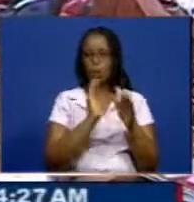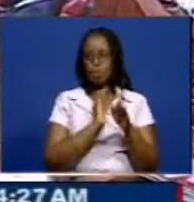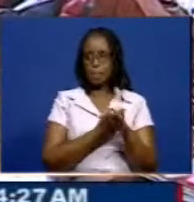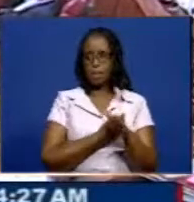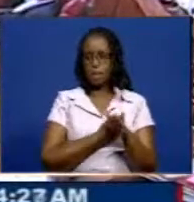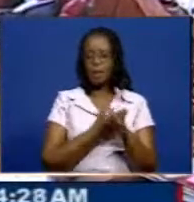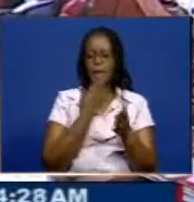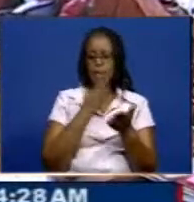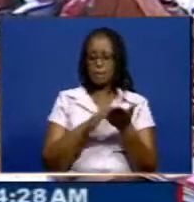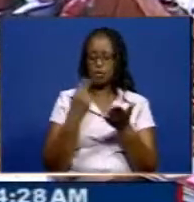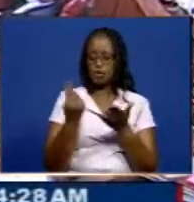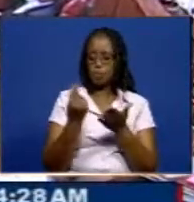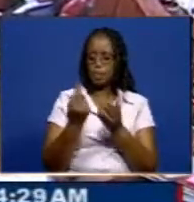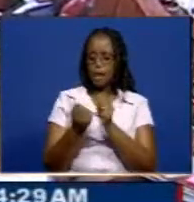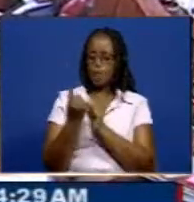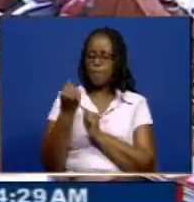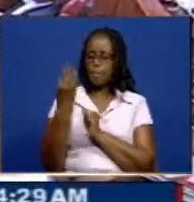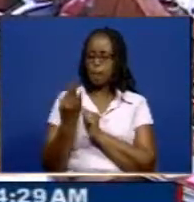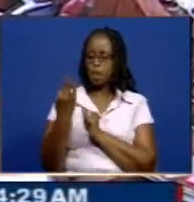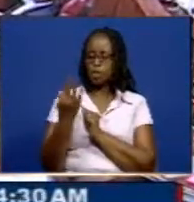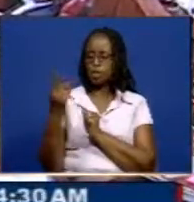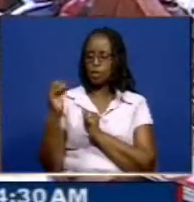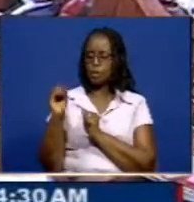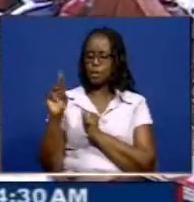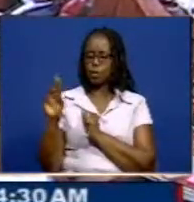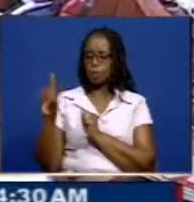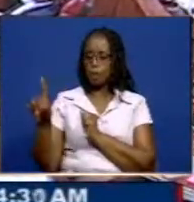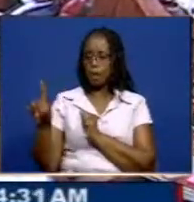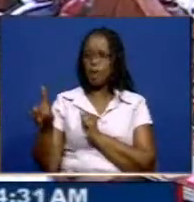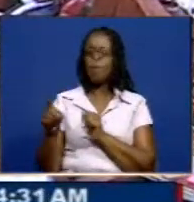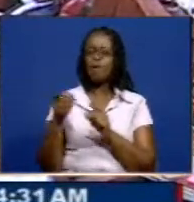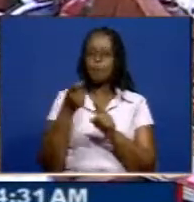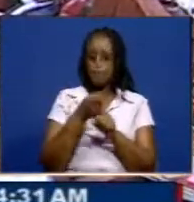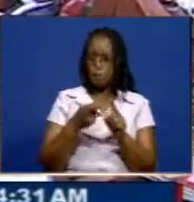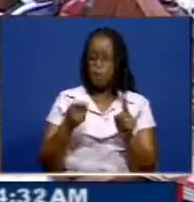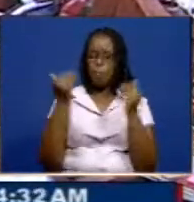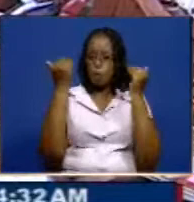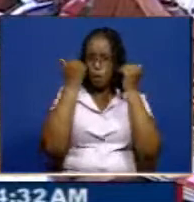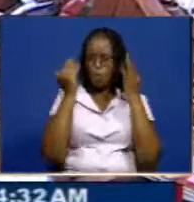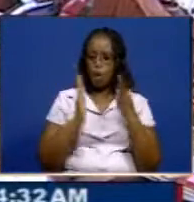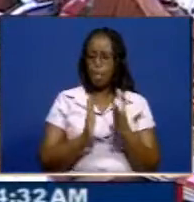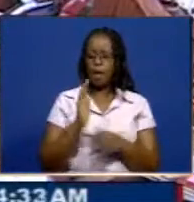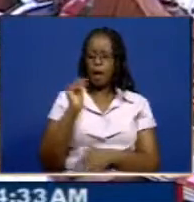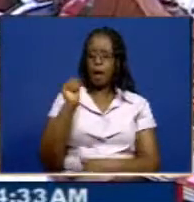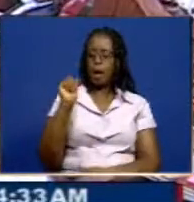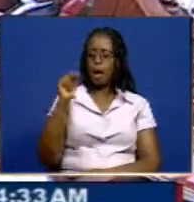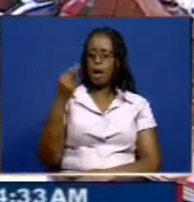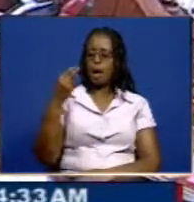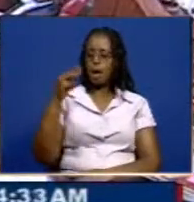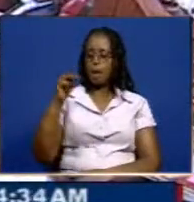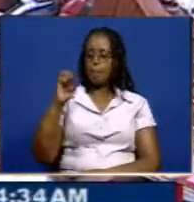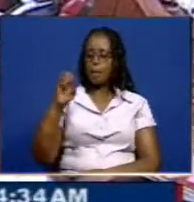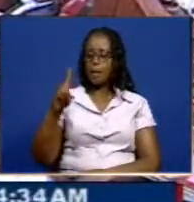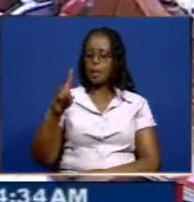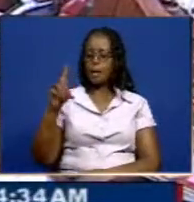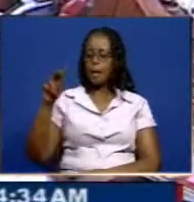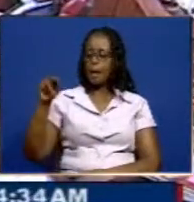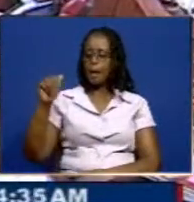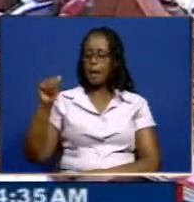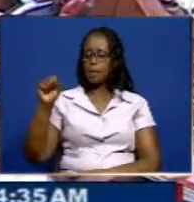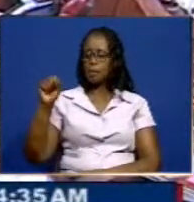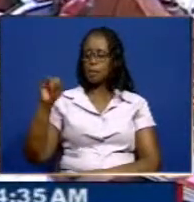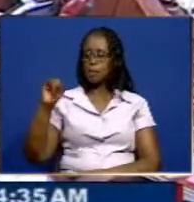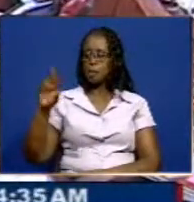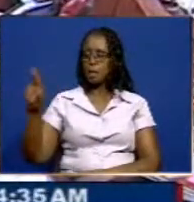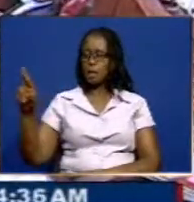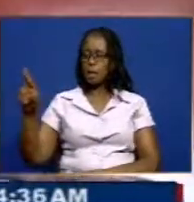March 2021, from the law firm of Ahmed Nasir Abdullahi Advocates LLP, and it is received by the Senate's